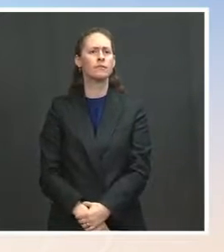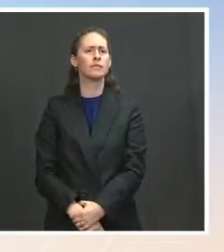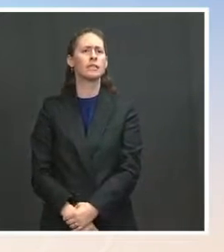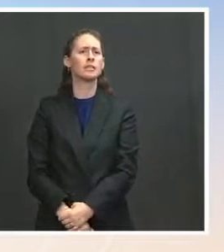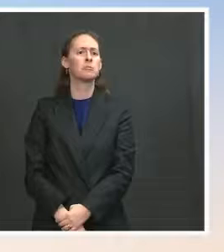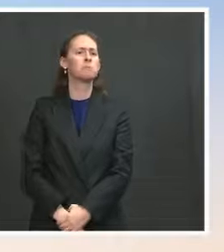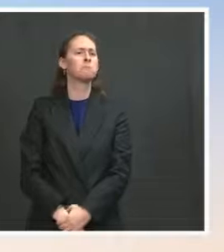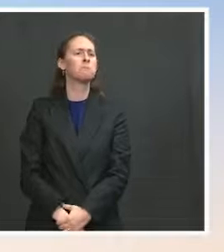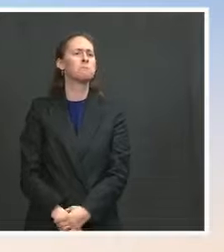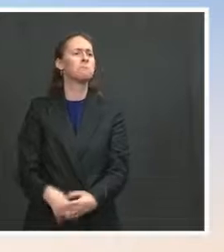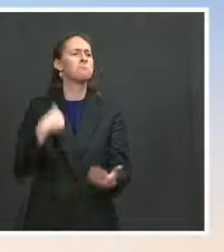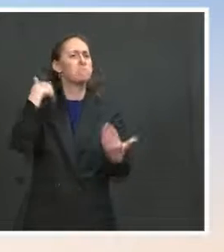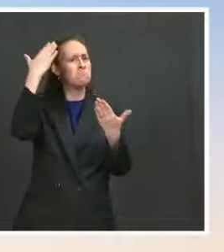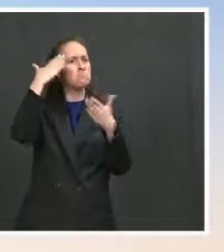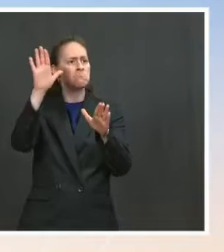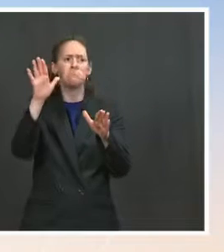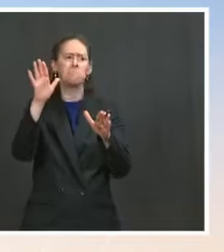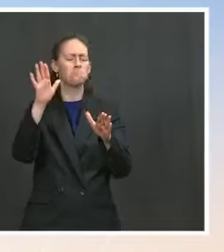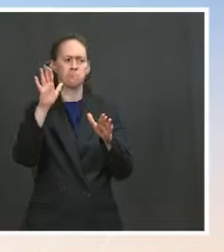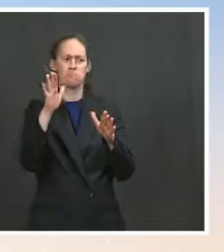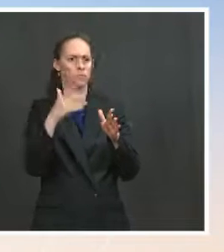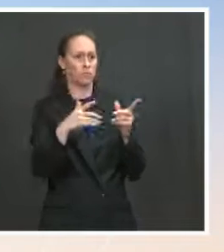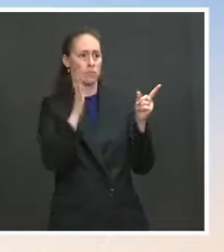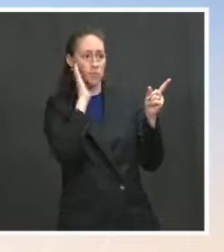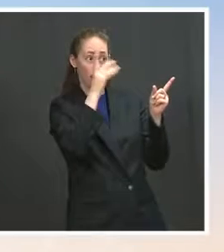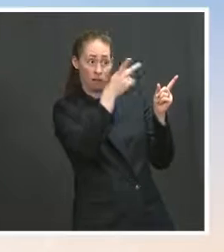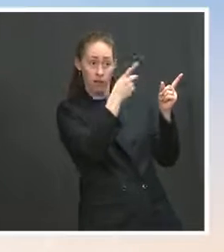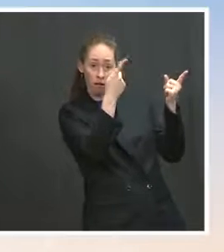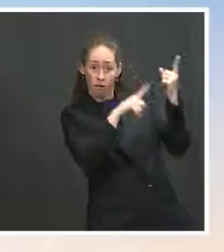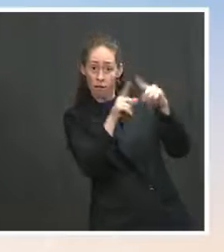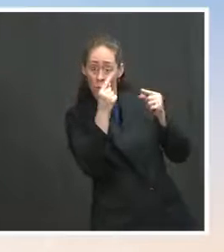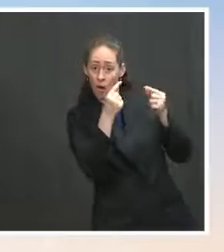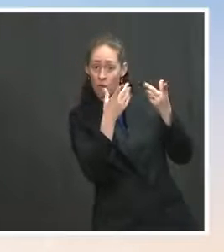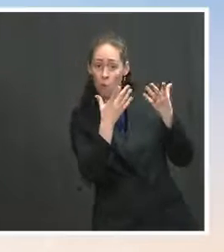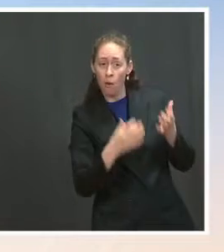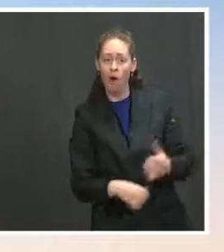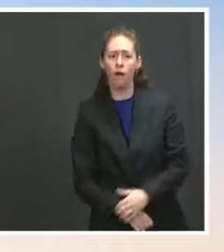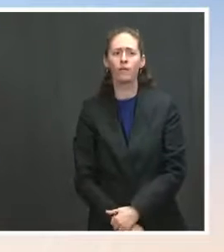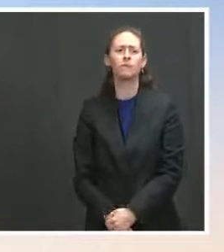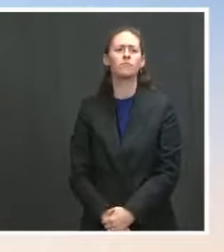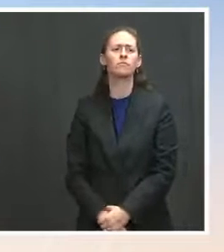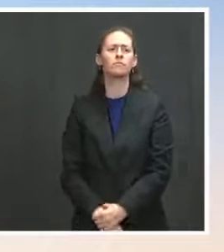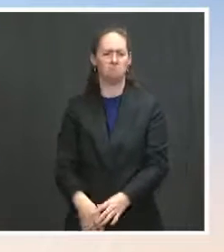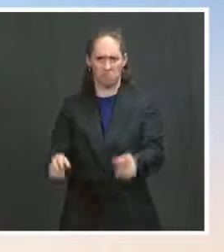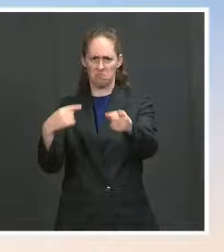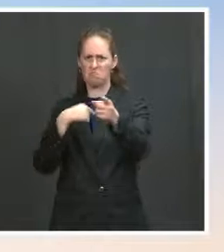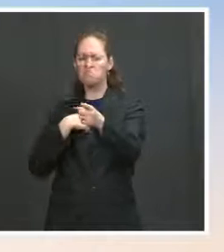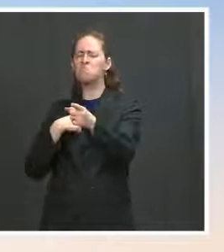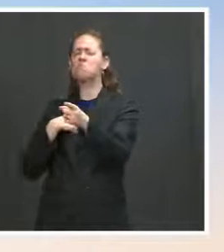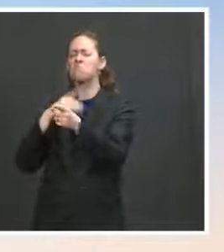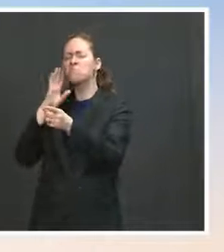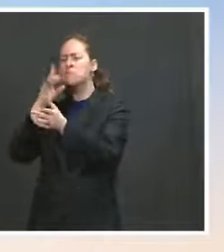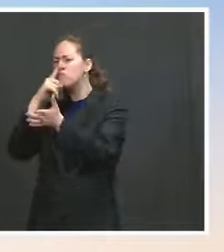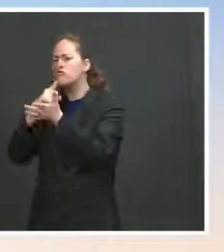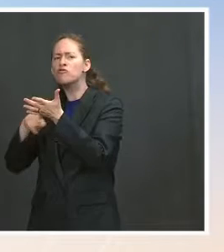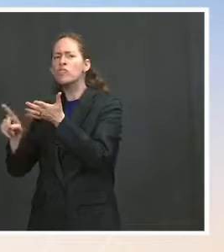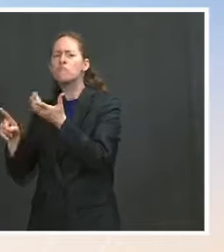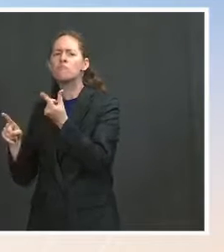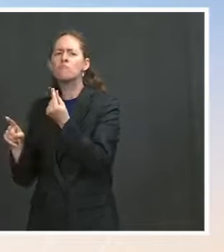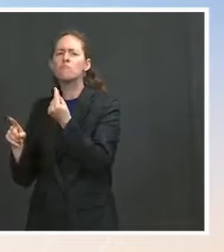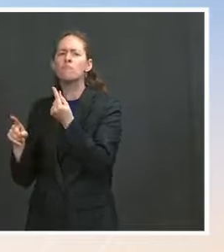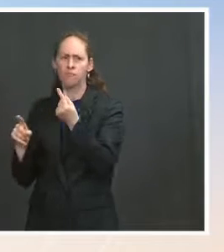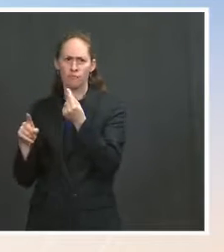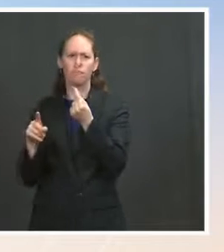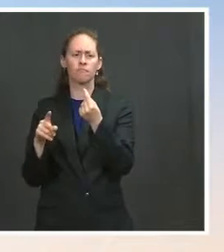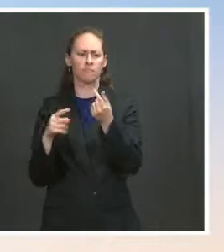granted? I'm happy to check and see if there's any update on that. It may be that we have to consider with our requests, and I'm not sure we'll have a rapid response, but I will